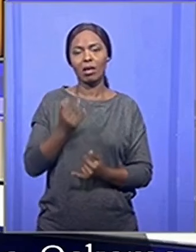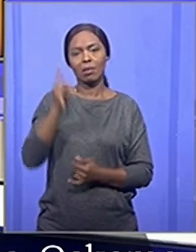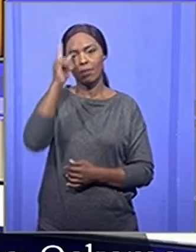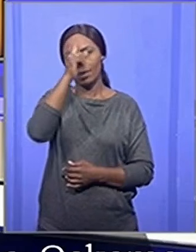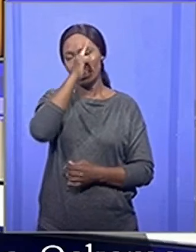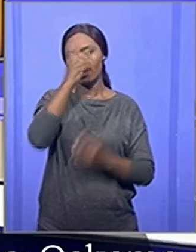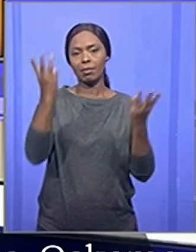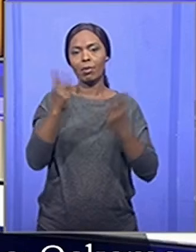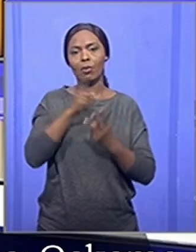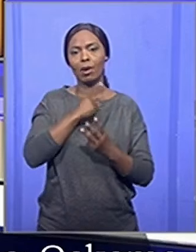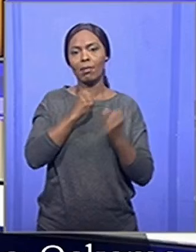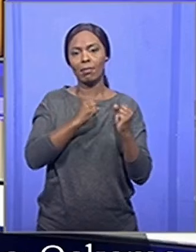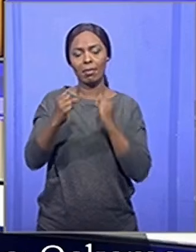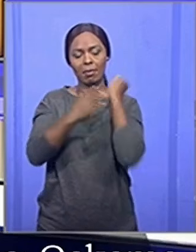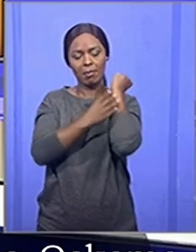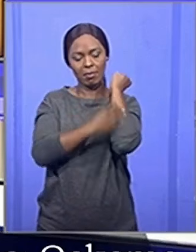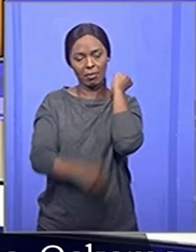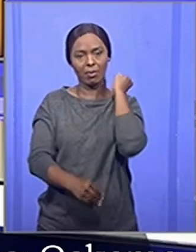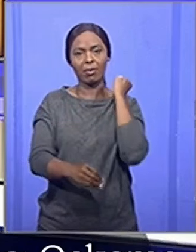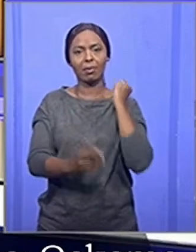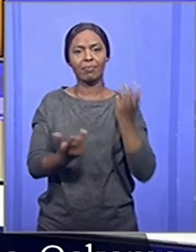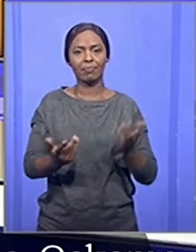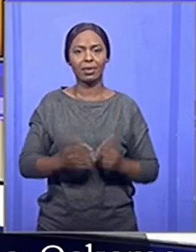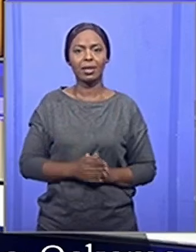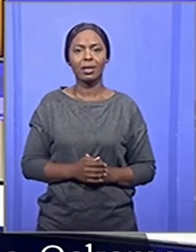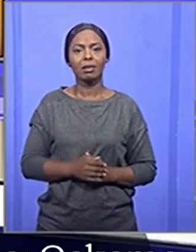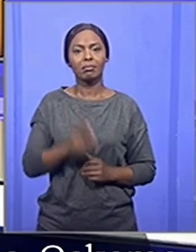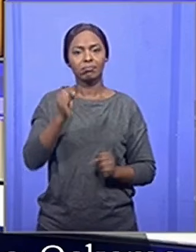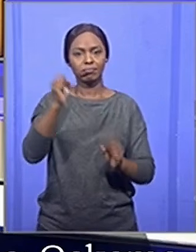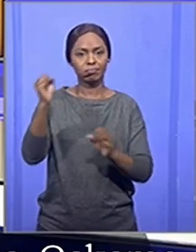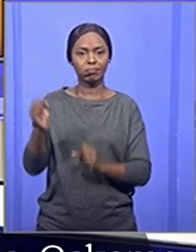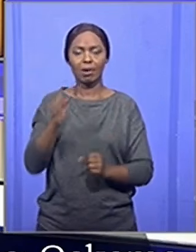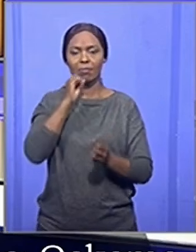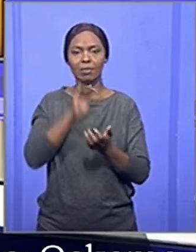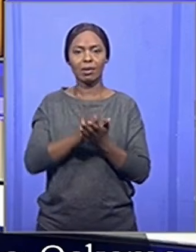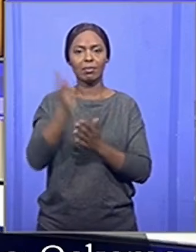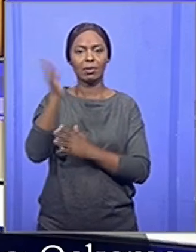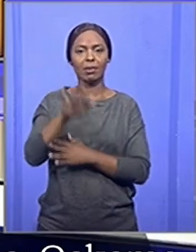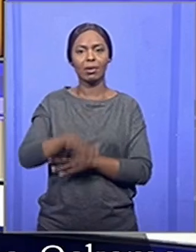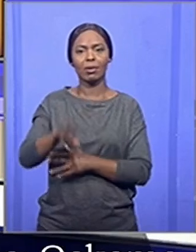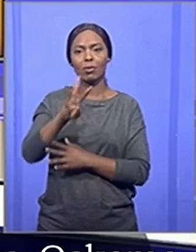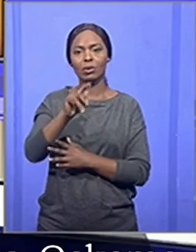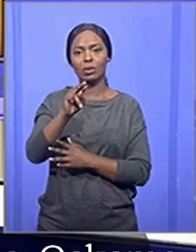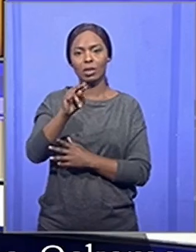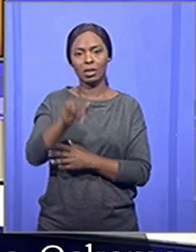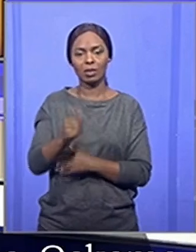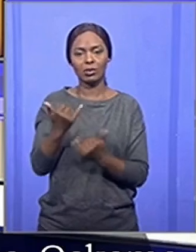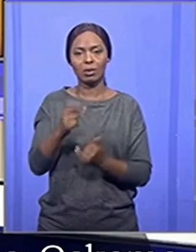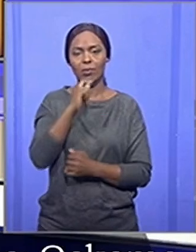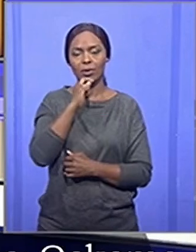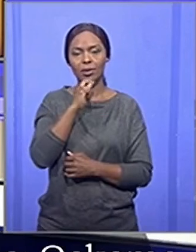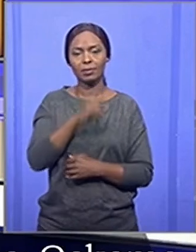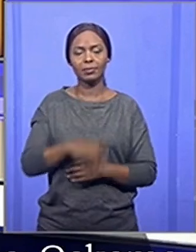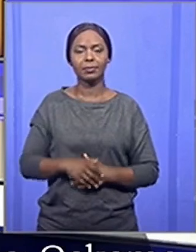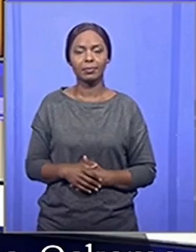poqwa ke bofuma. O buile sena ho kgakolweng ha manifesto ya bona Western Area bophirima ba Johannesburg.